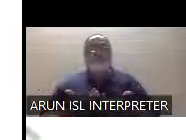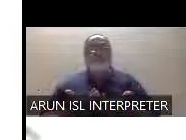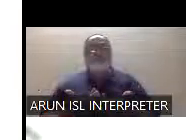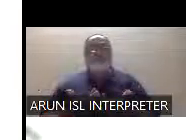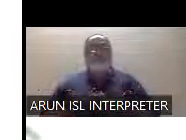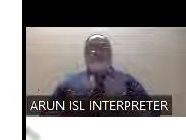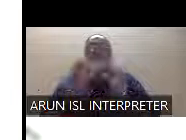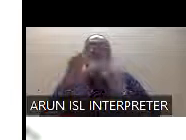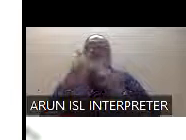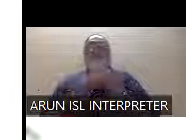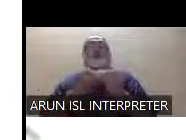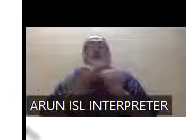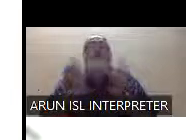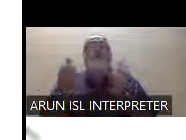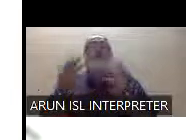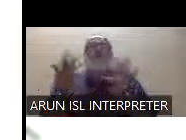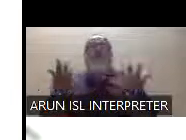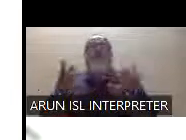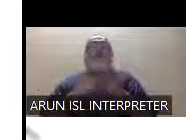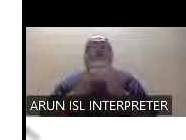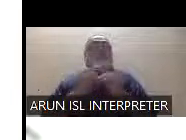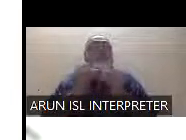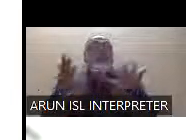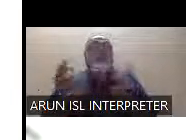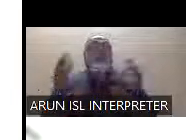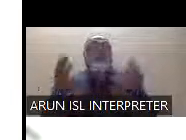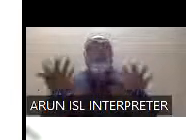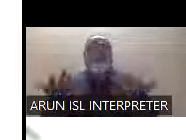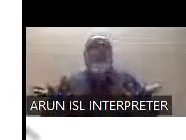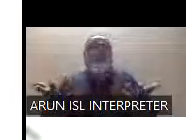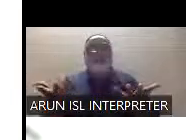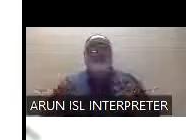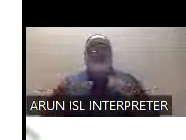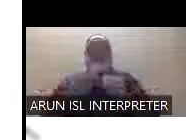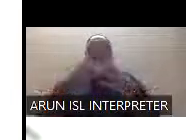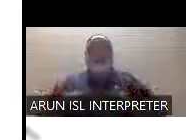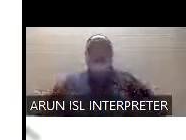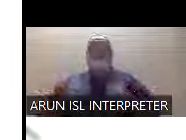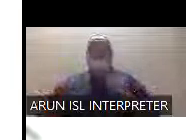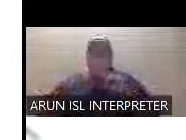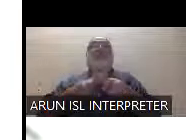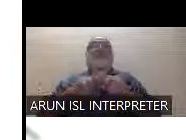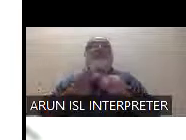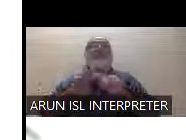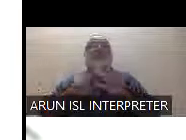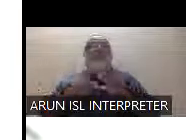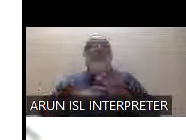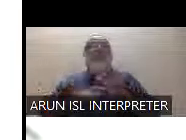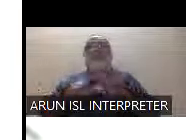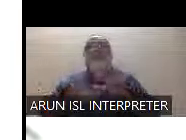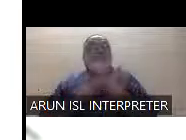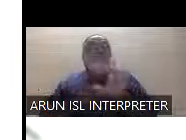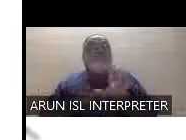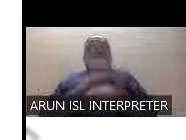job opportunities, they don't have economic independence. They have poor access to health facilities. They cannot provide for quality health care.